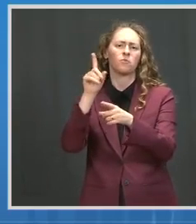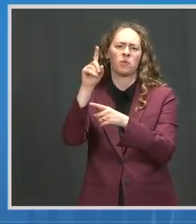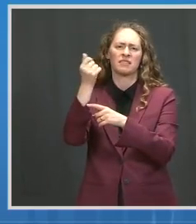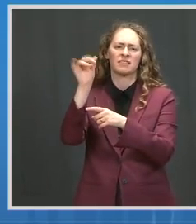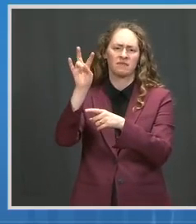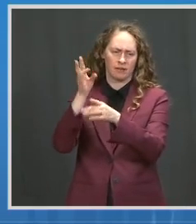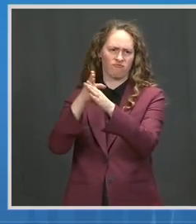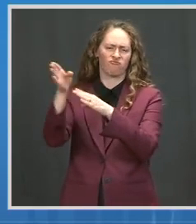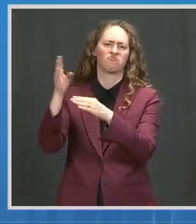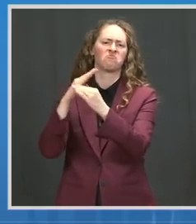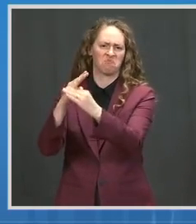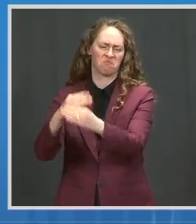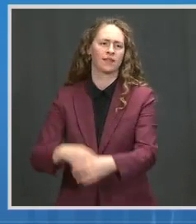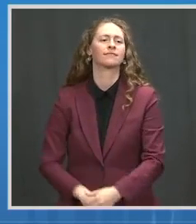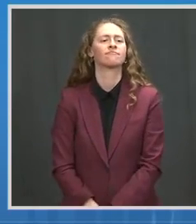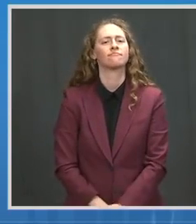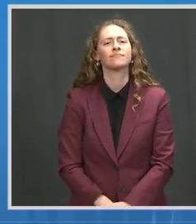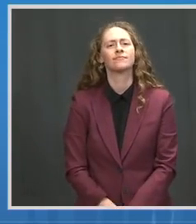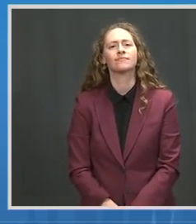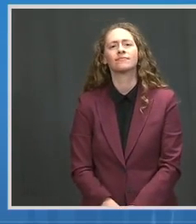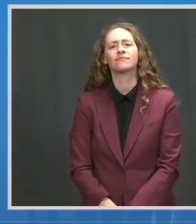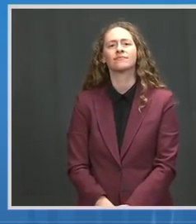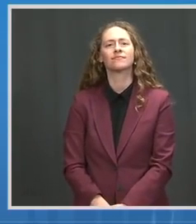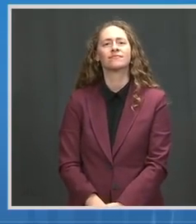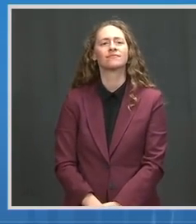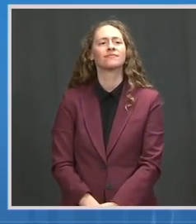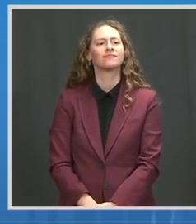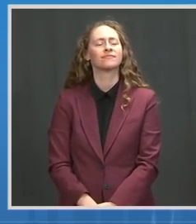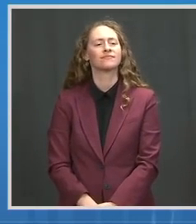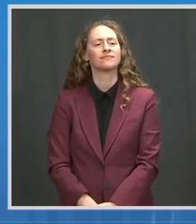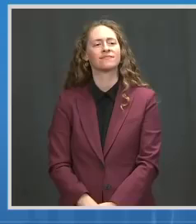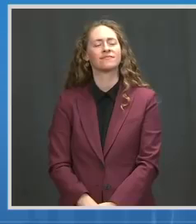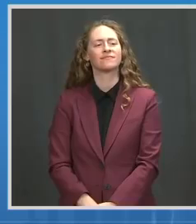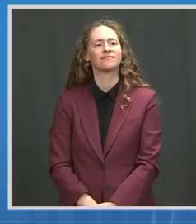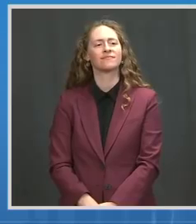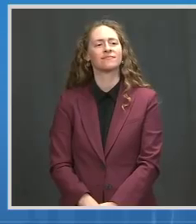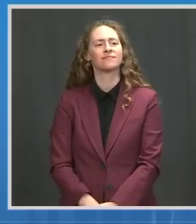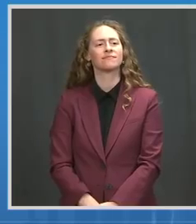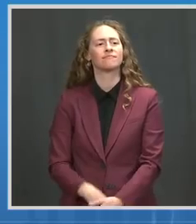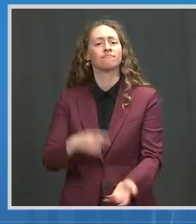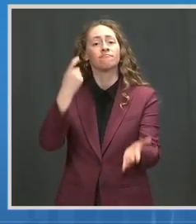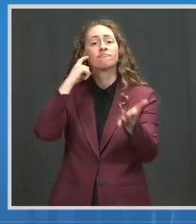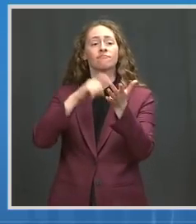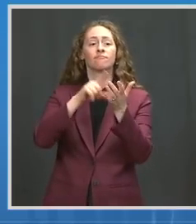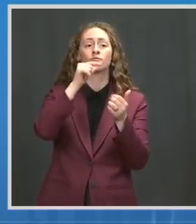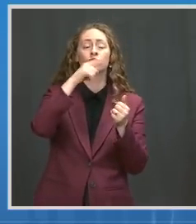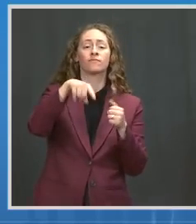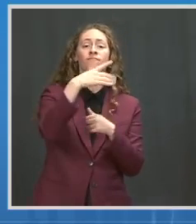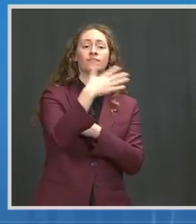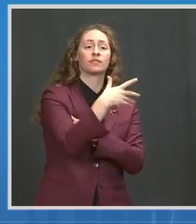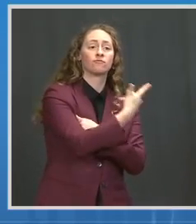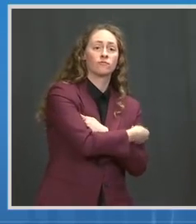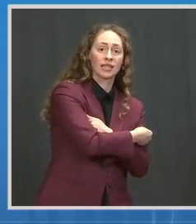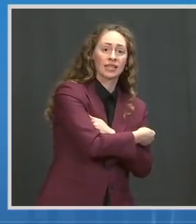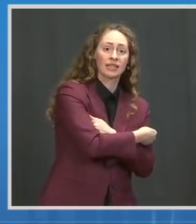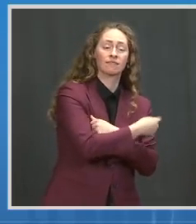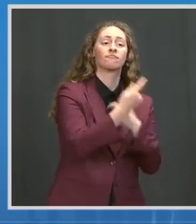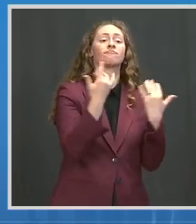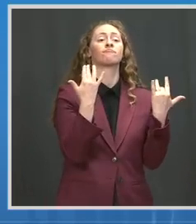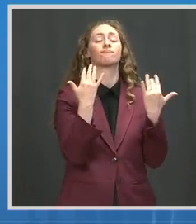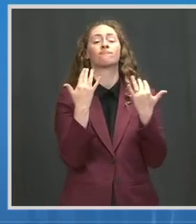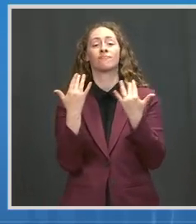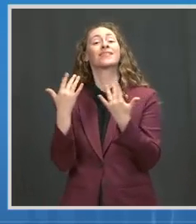3 weeks after 1 dose, both vaccines, the AZ and the Pfizer-BioNTech,